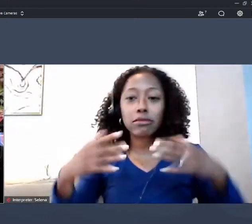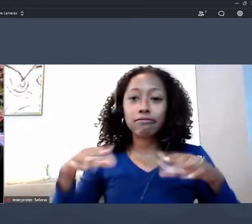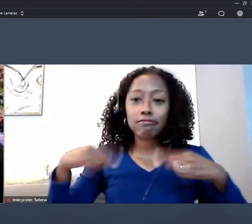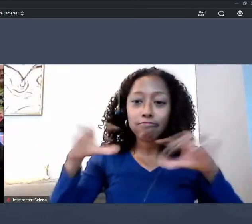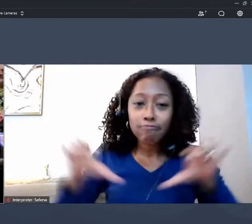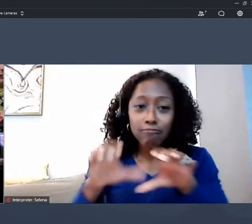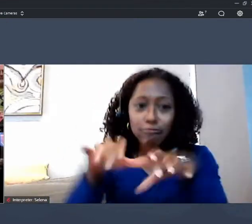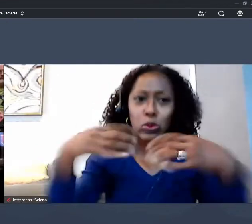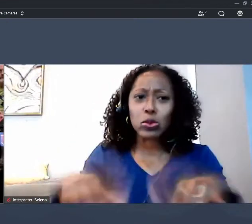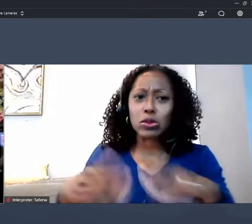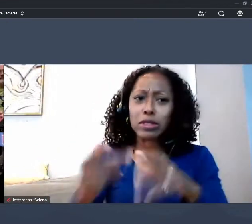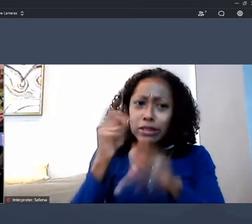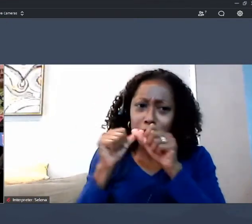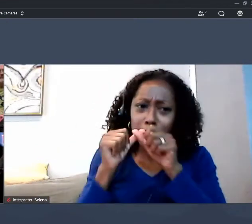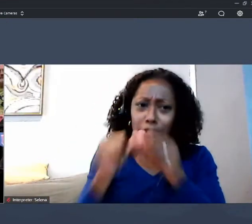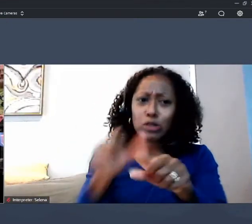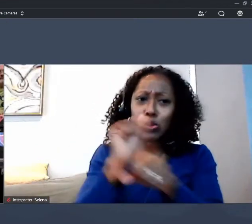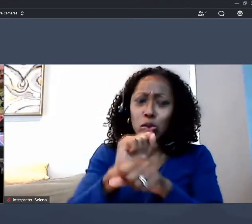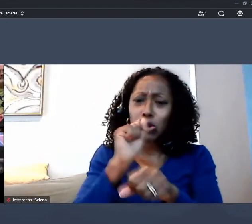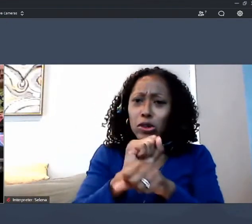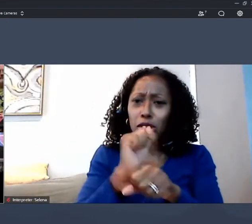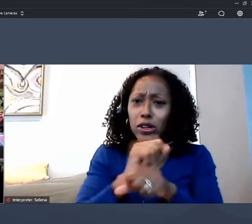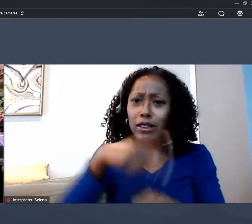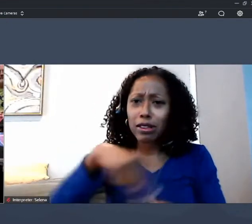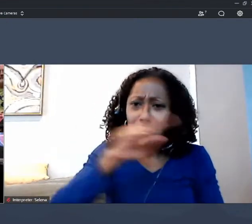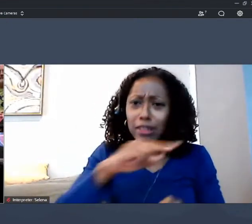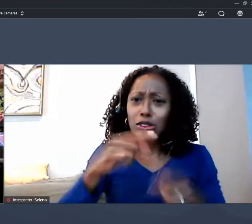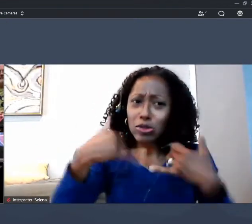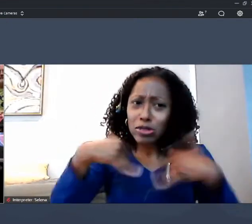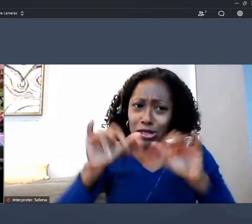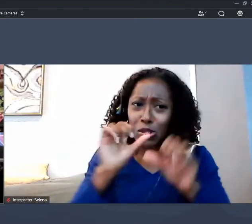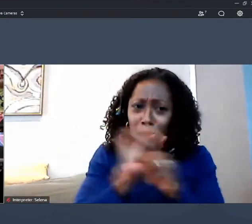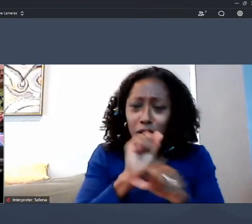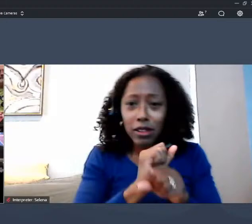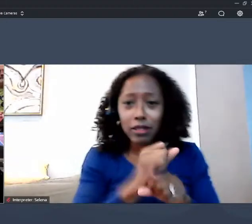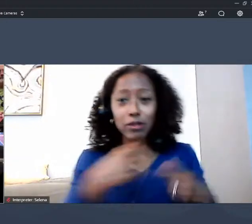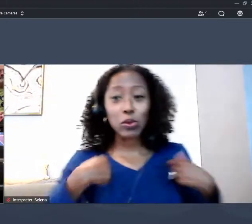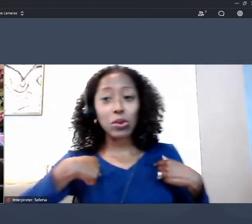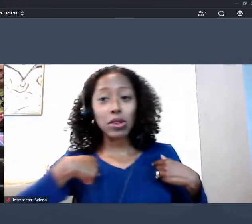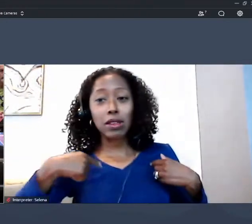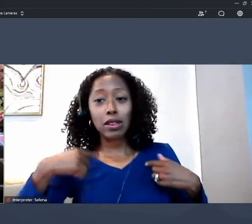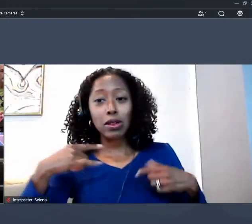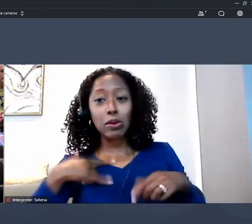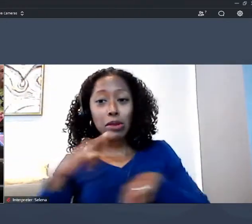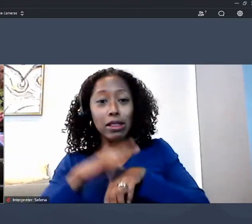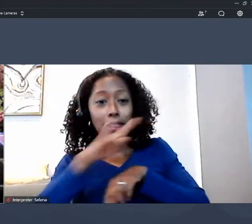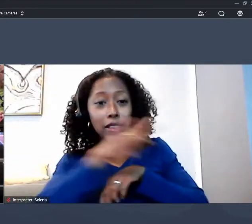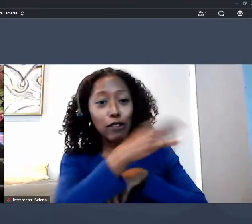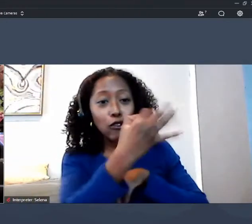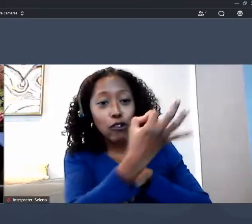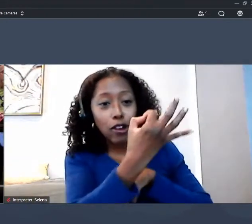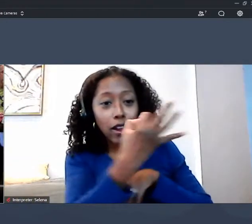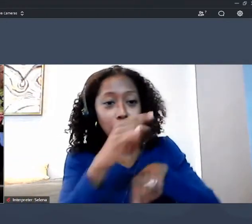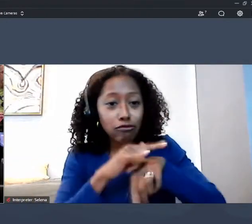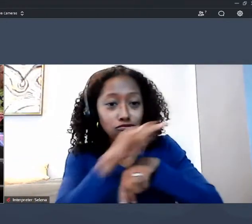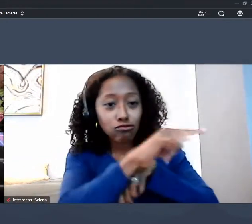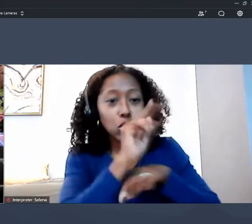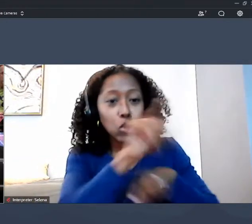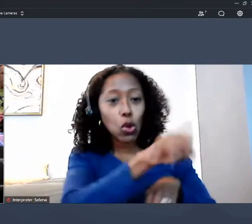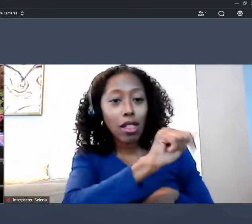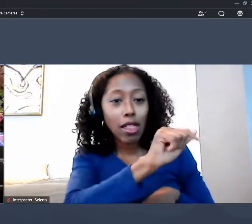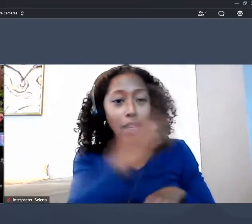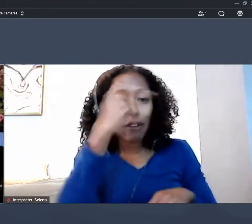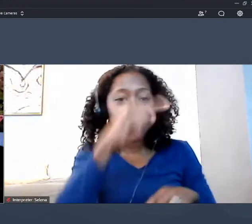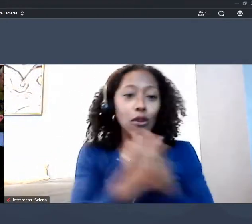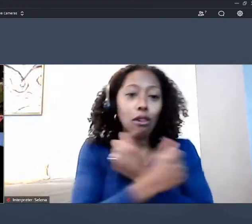still working. They have Still working. not performing. We need Friday going to L.A. for a love fest. So people are